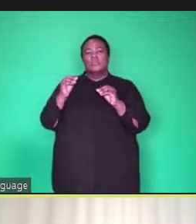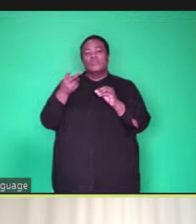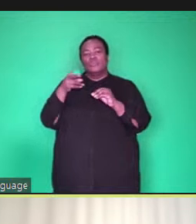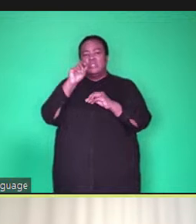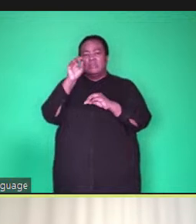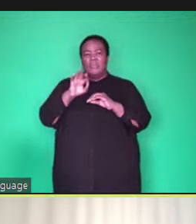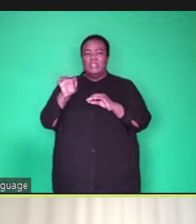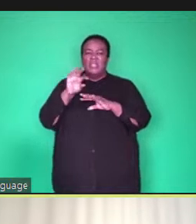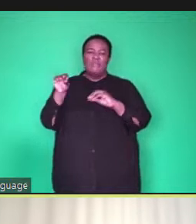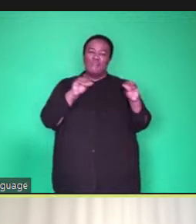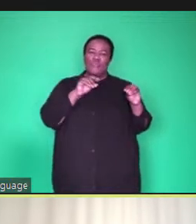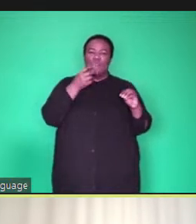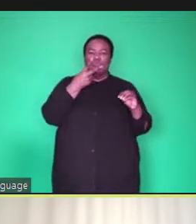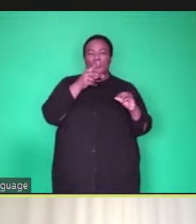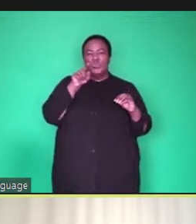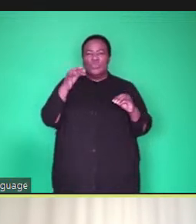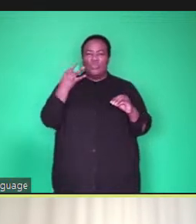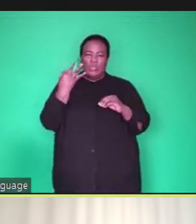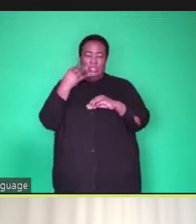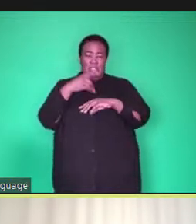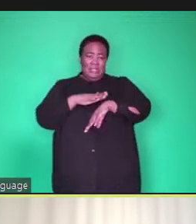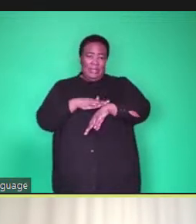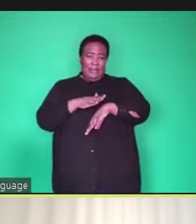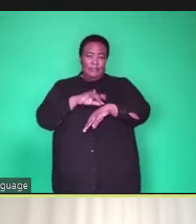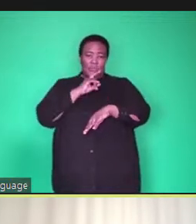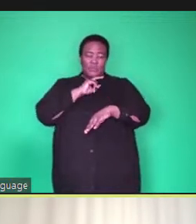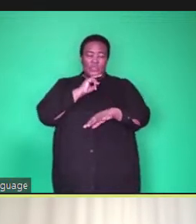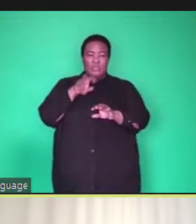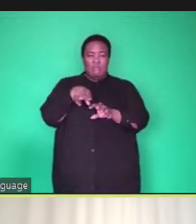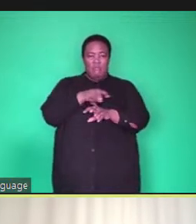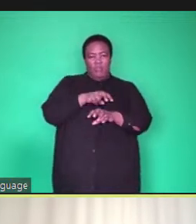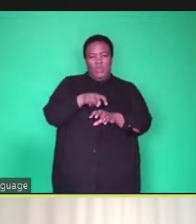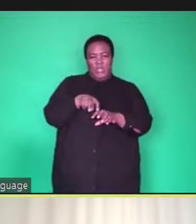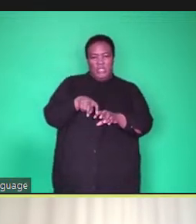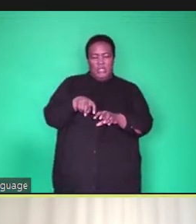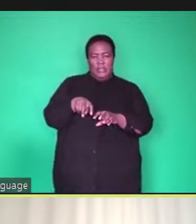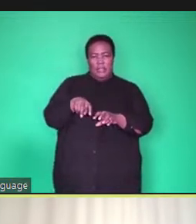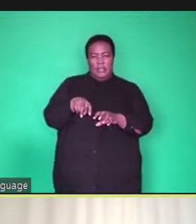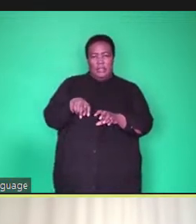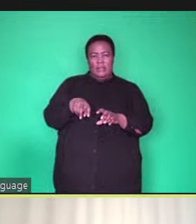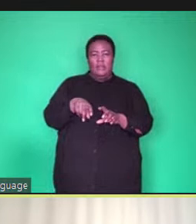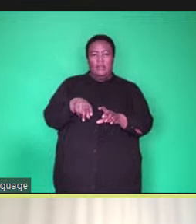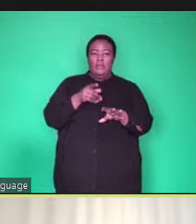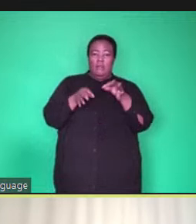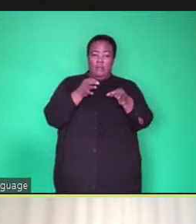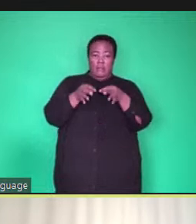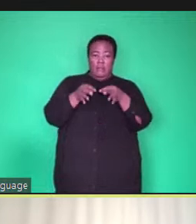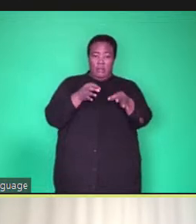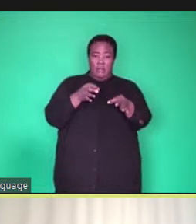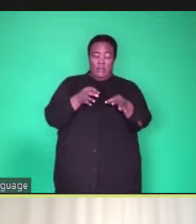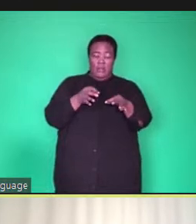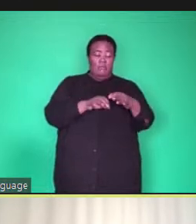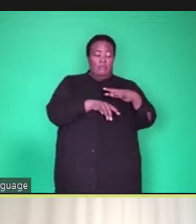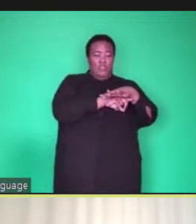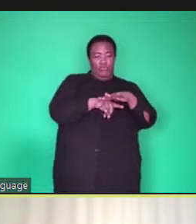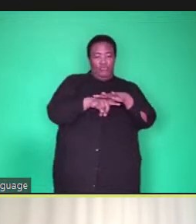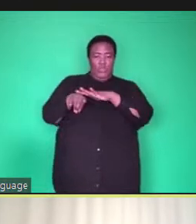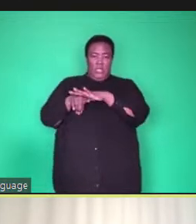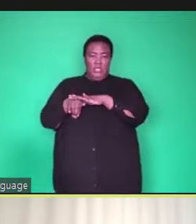And then using migration, defining, as I said, as any cross-district move, a bigger